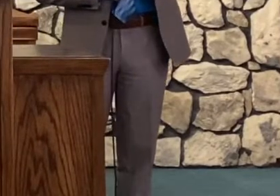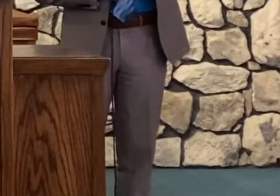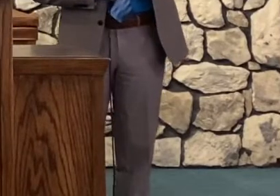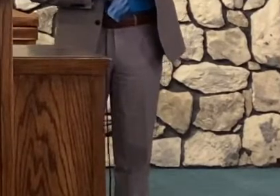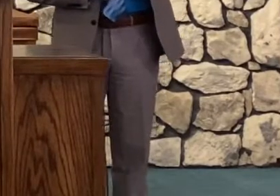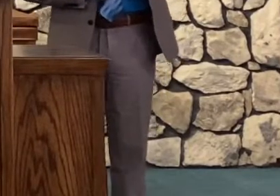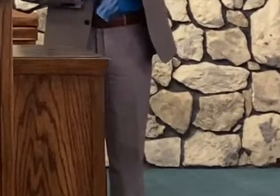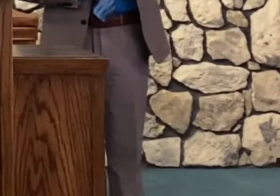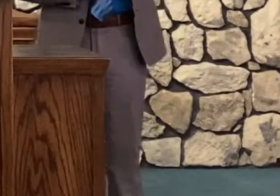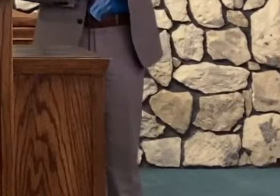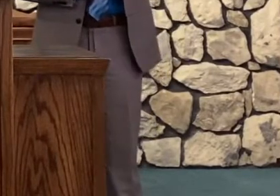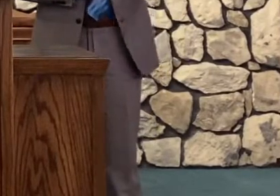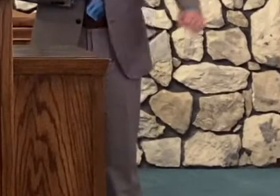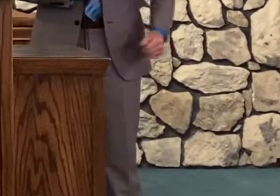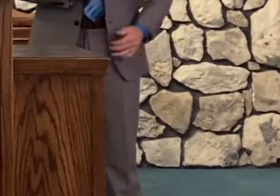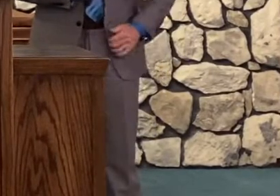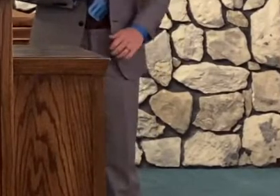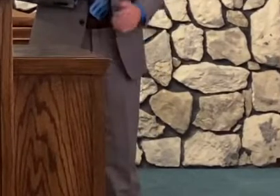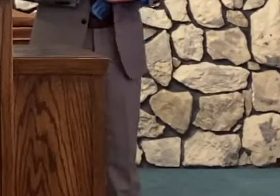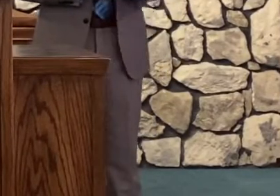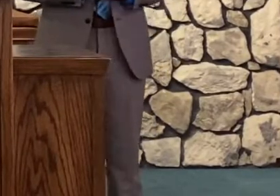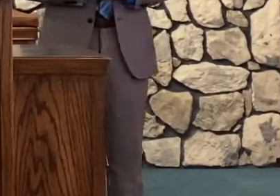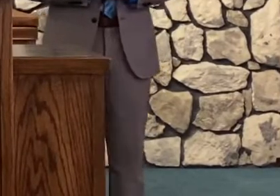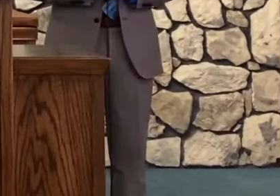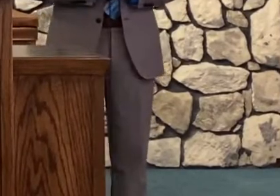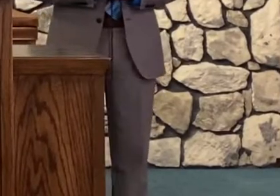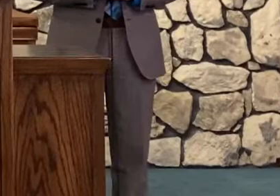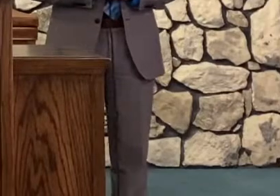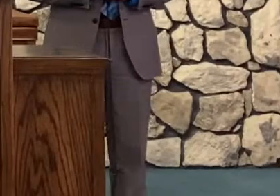receive than the miracle of